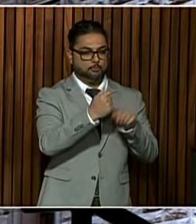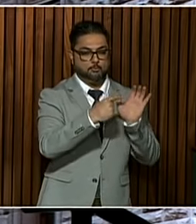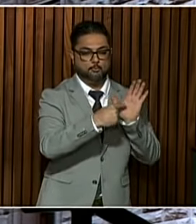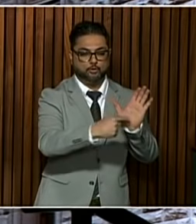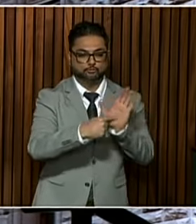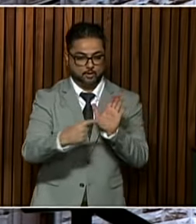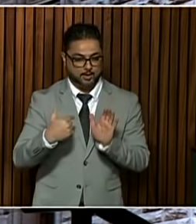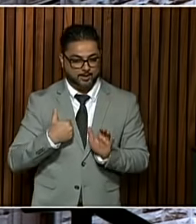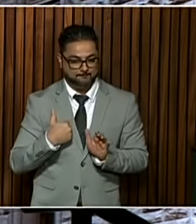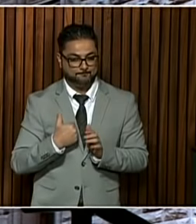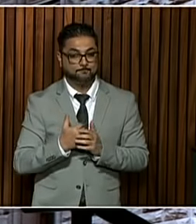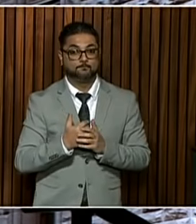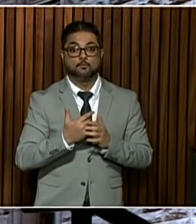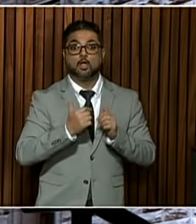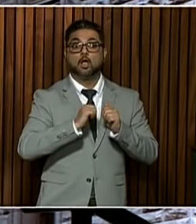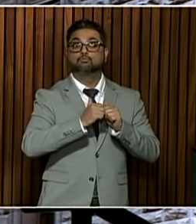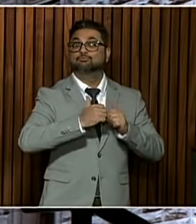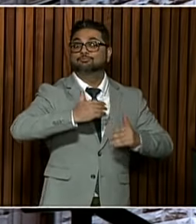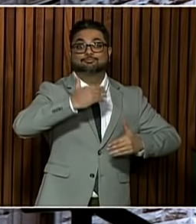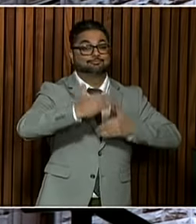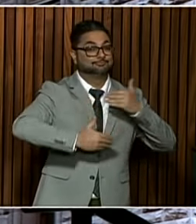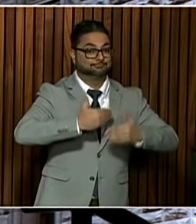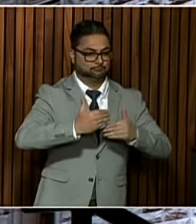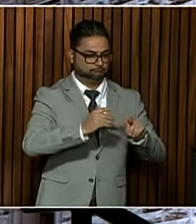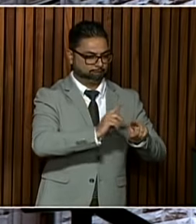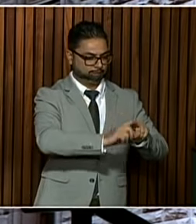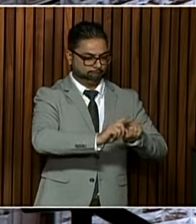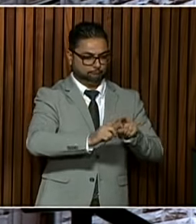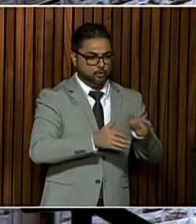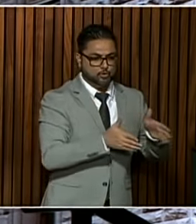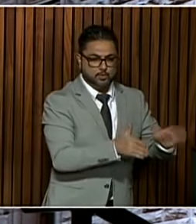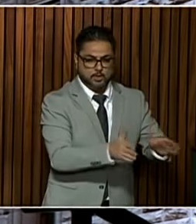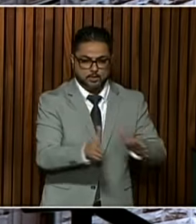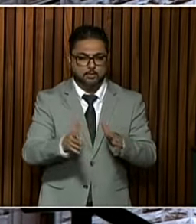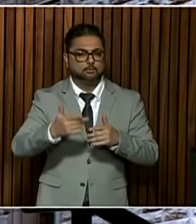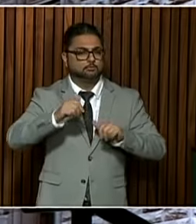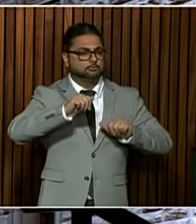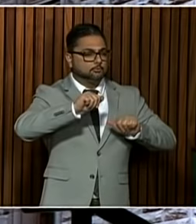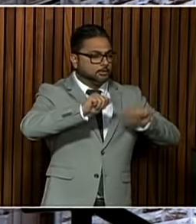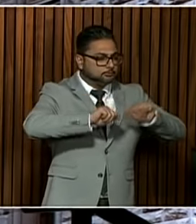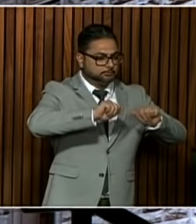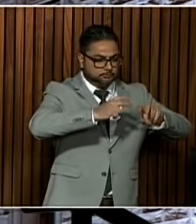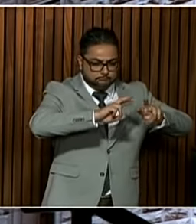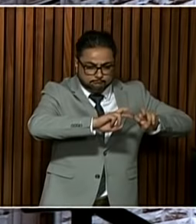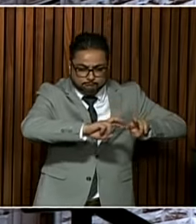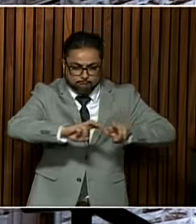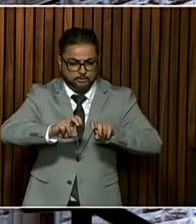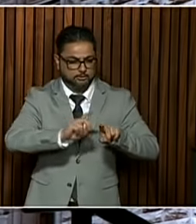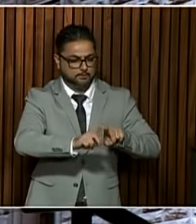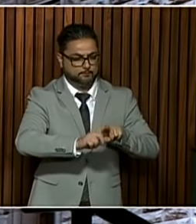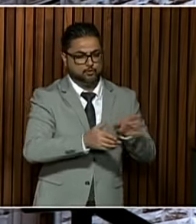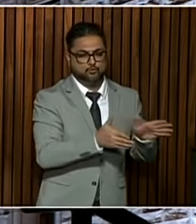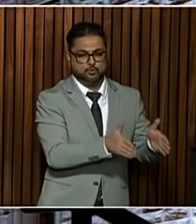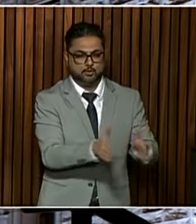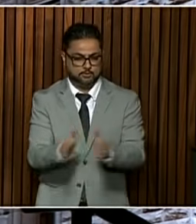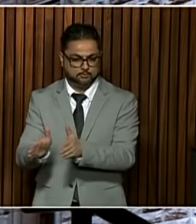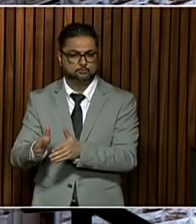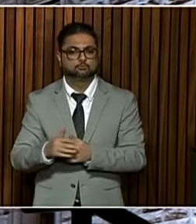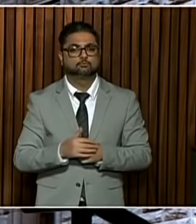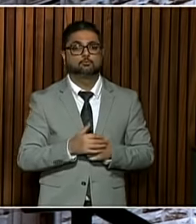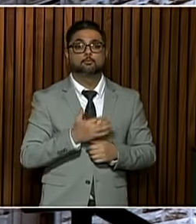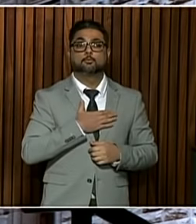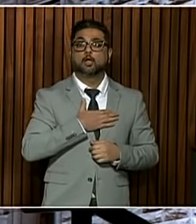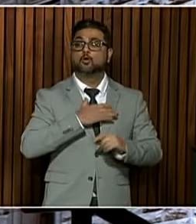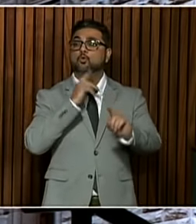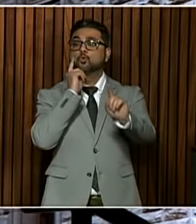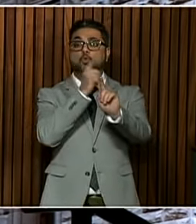different ways to do it and different ways to carry out the analysis. And our sense is that instead of just having one model, can we look at a number and then ask our experts to